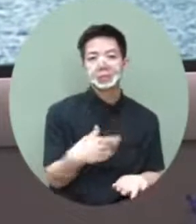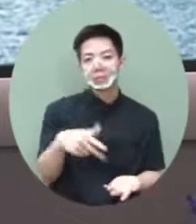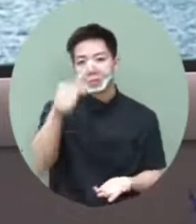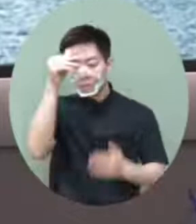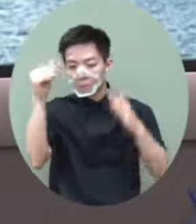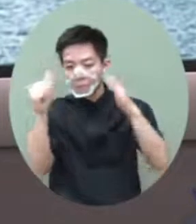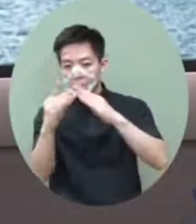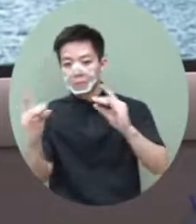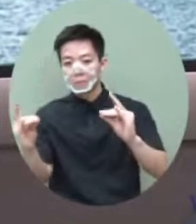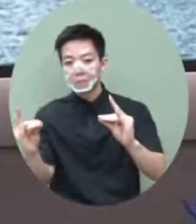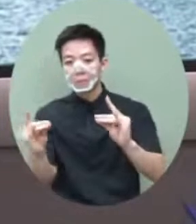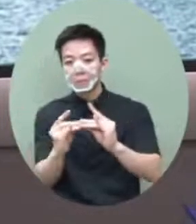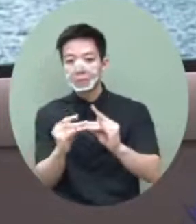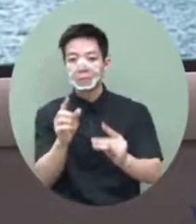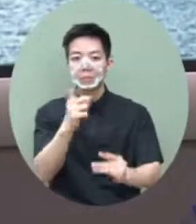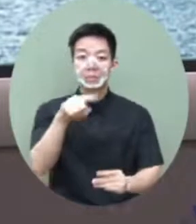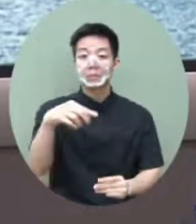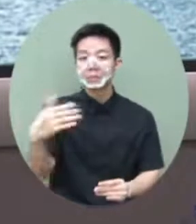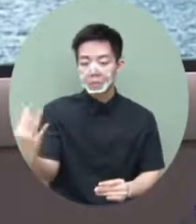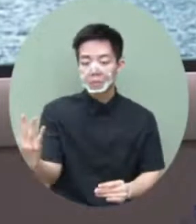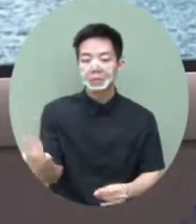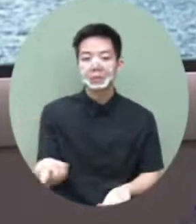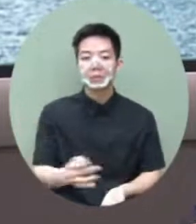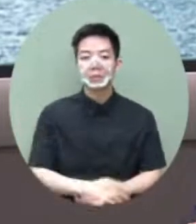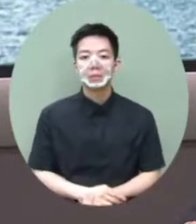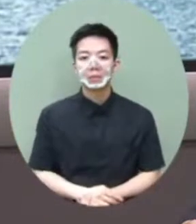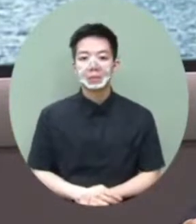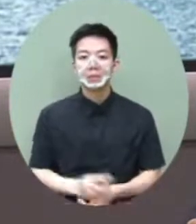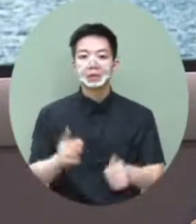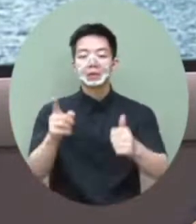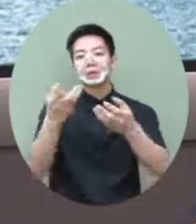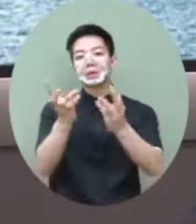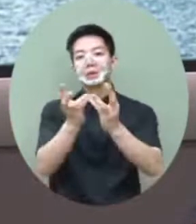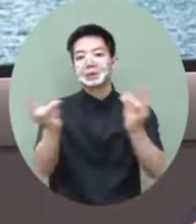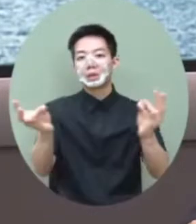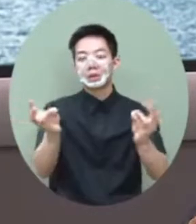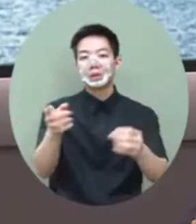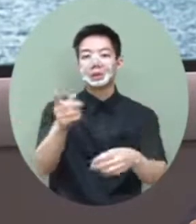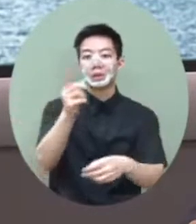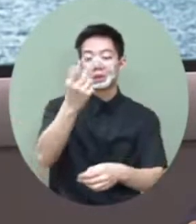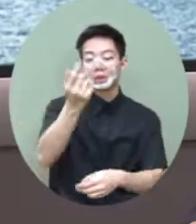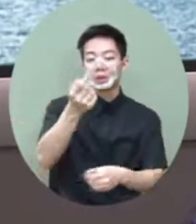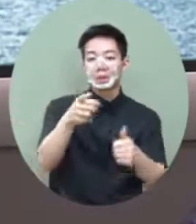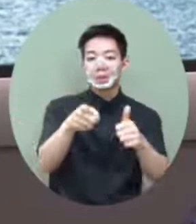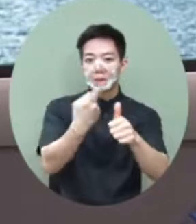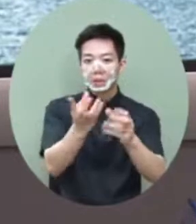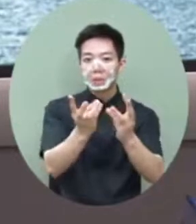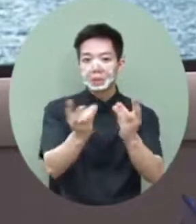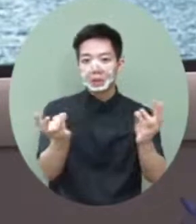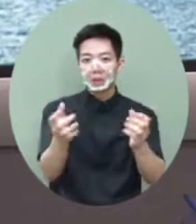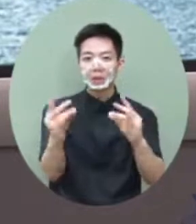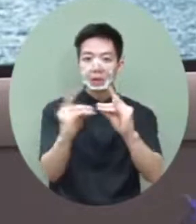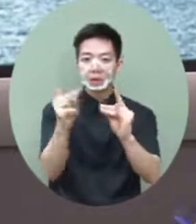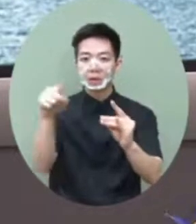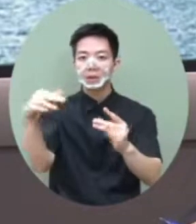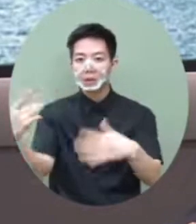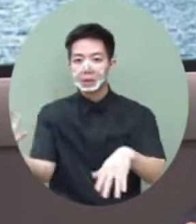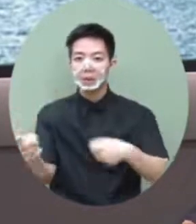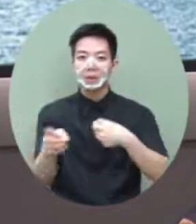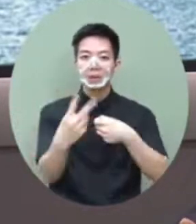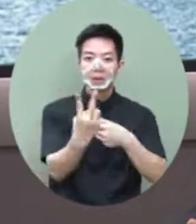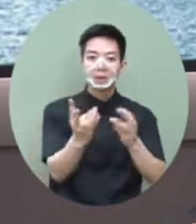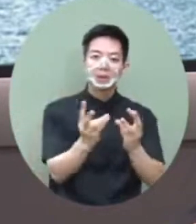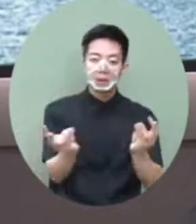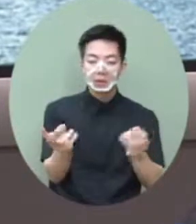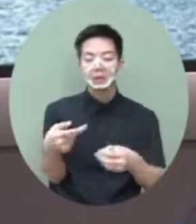in hospital. There weren't many patients, and we also had several thousand first-tier beds and several